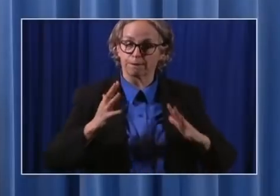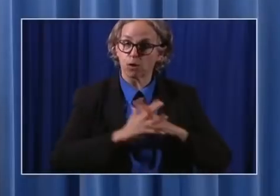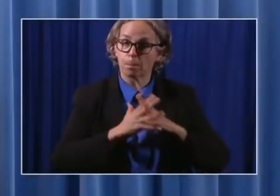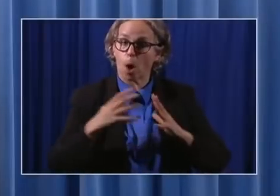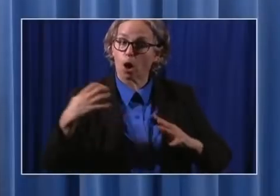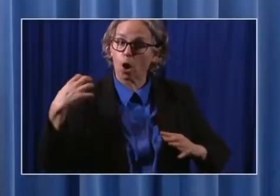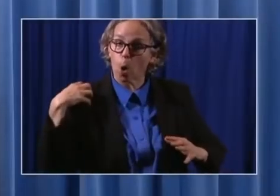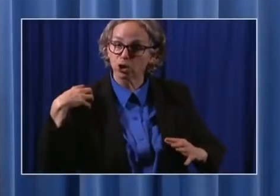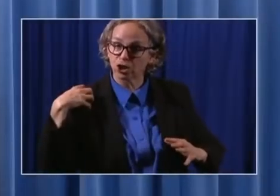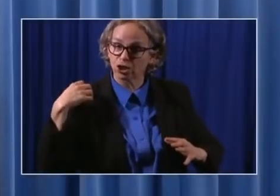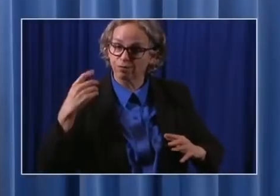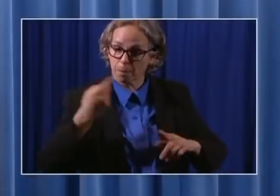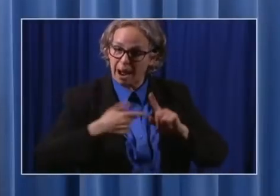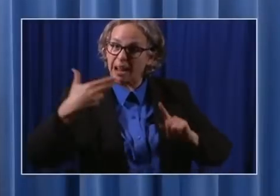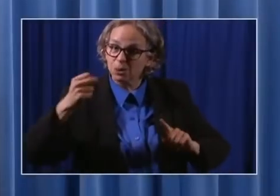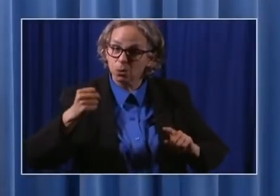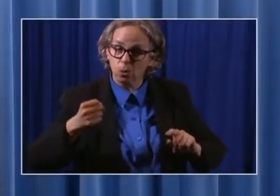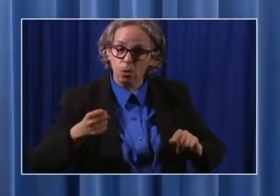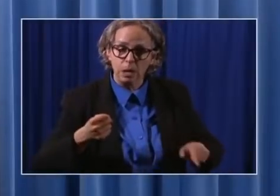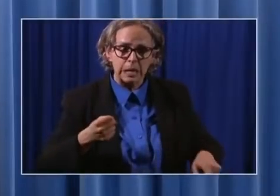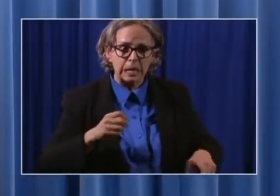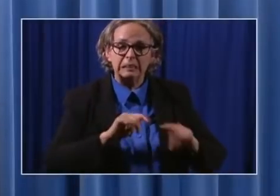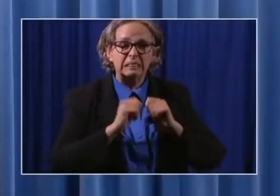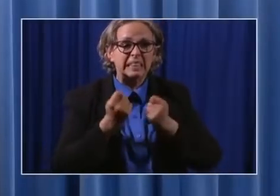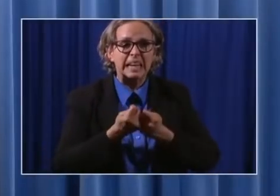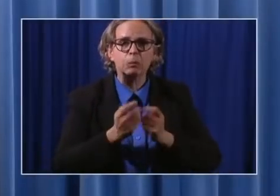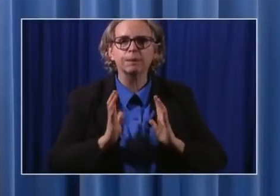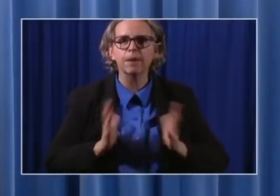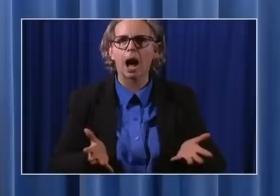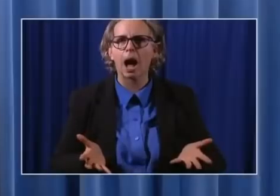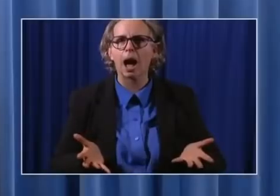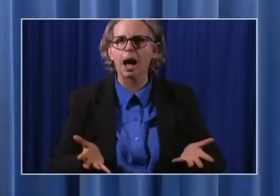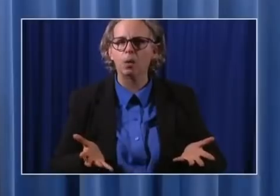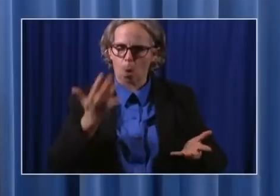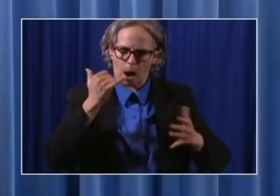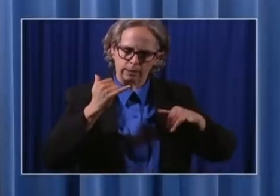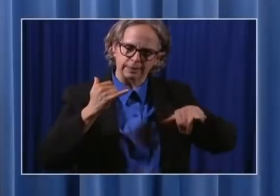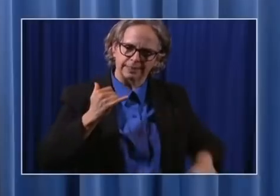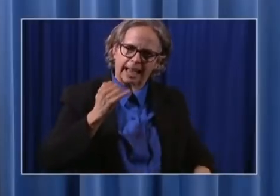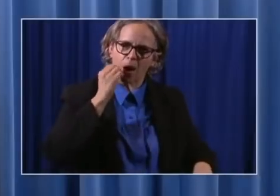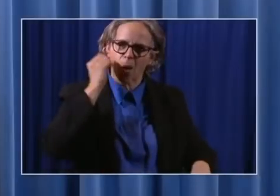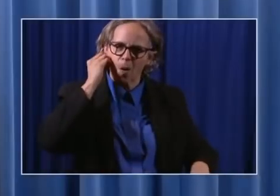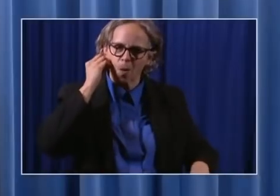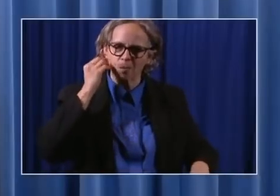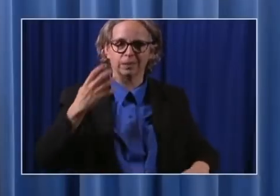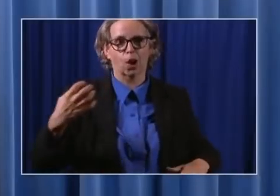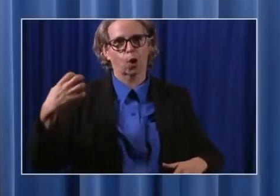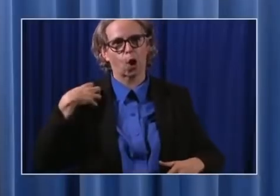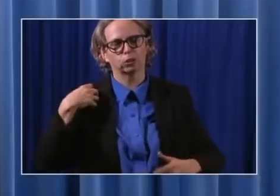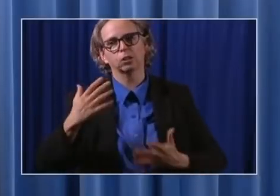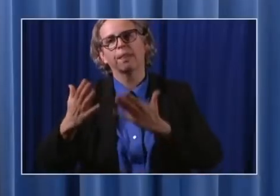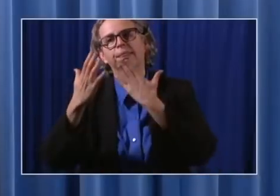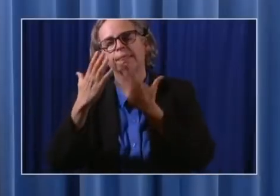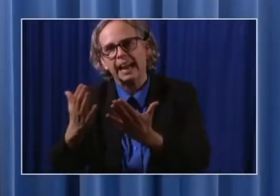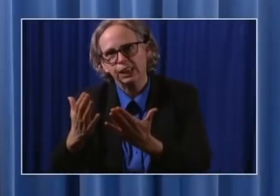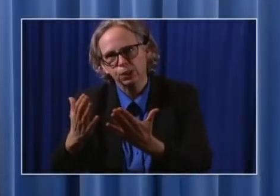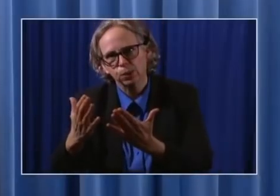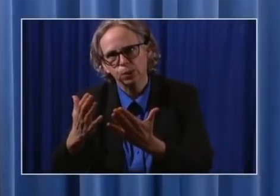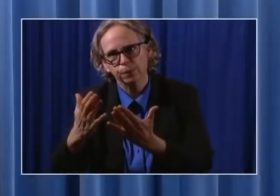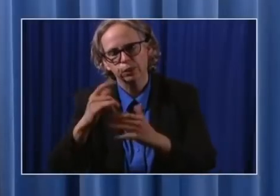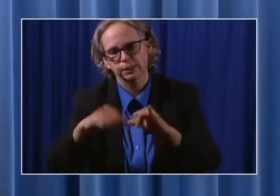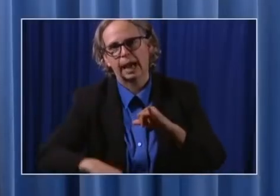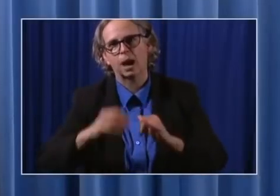football program had to be quarantined. So, Coach, thank you for doing that. Thank you for taking care of business.